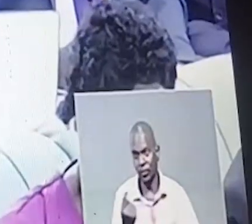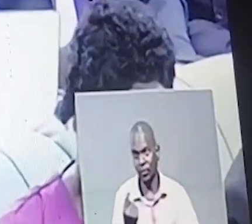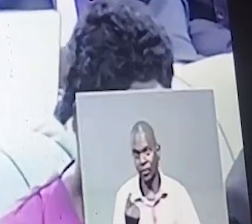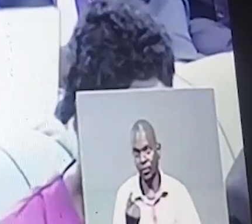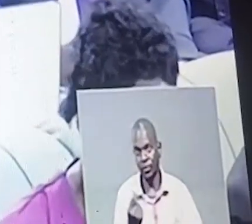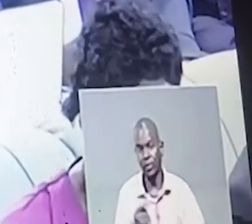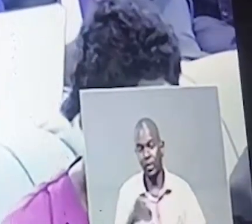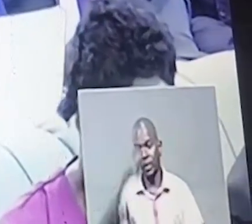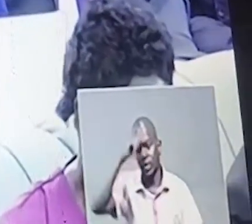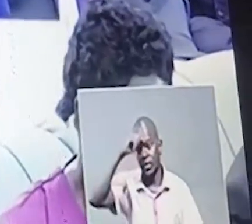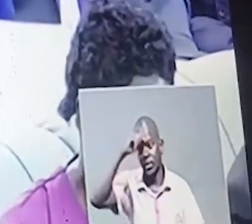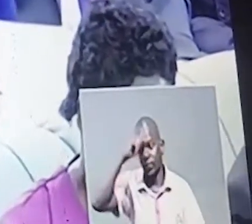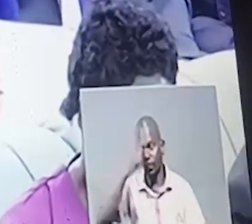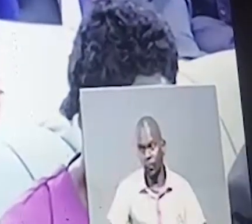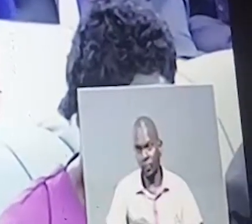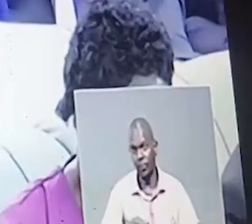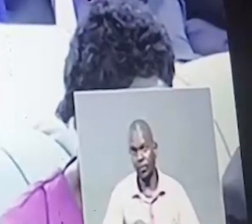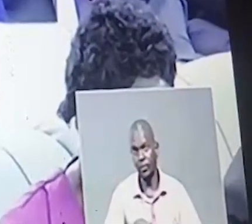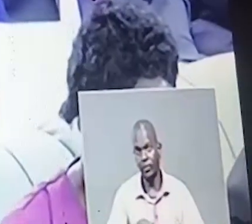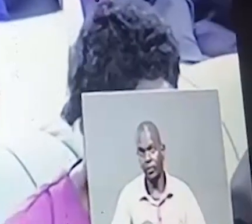you made a ruling here.